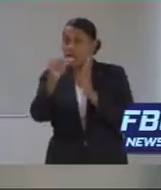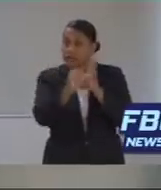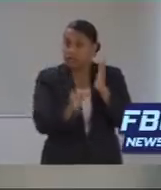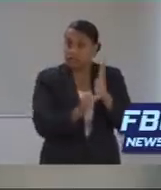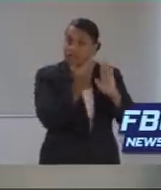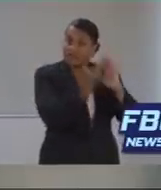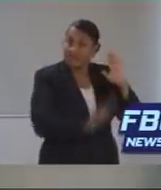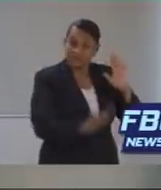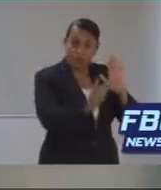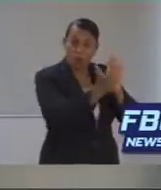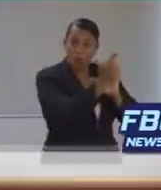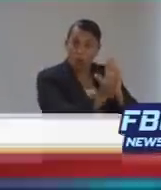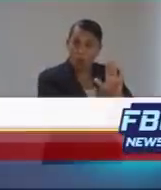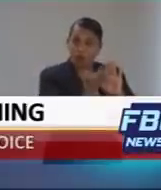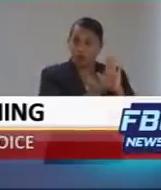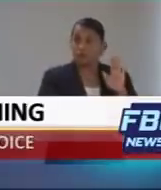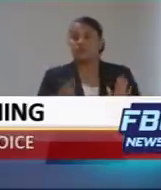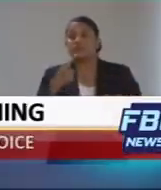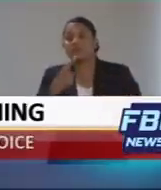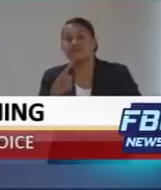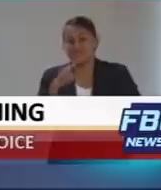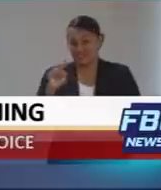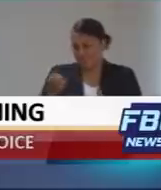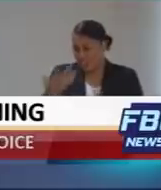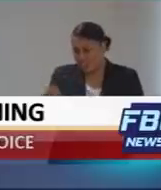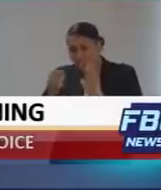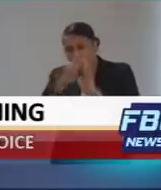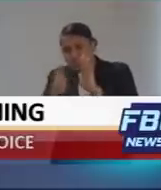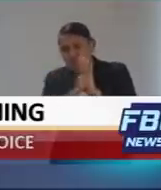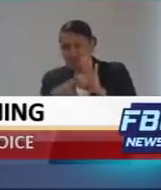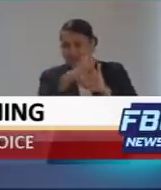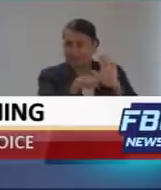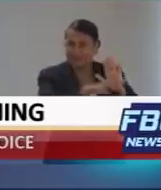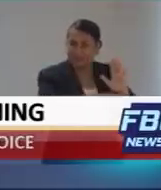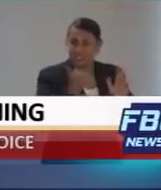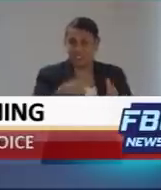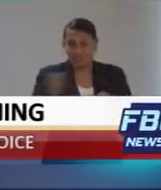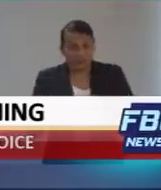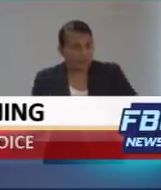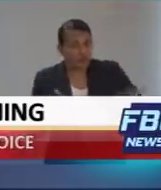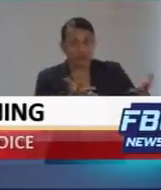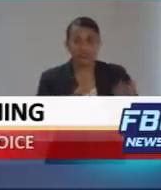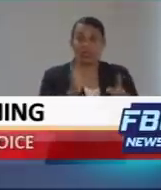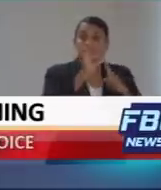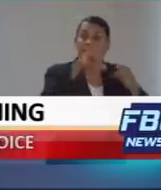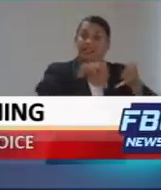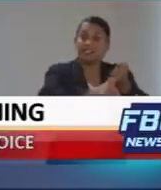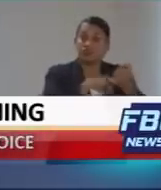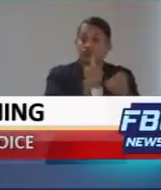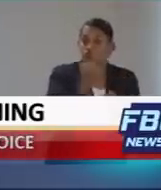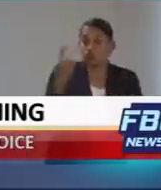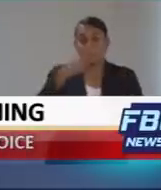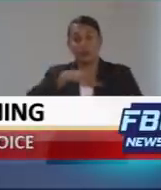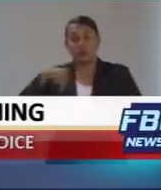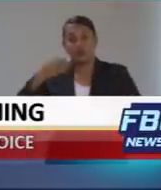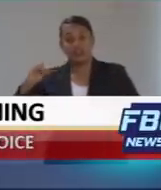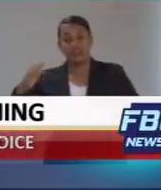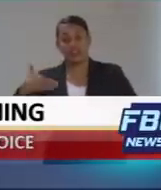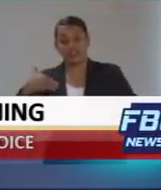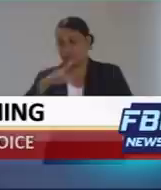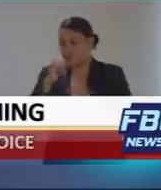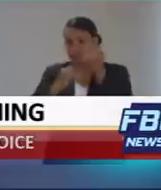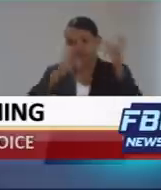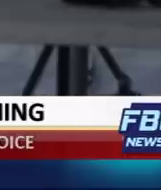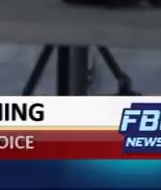are powers and regulations given to the Permanent Secretary and the Minister for Health in terms of making sure that we protect the health